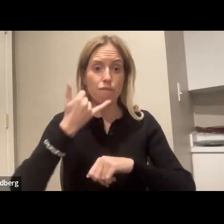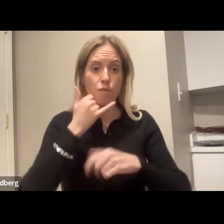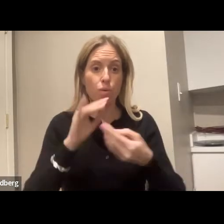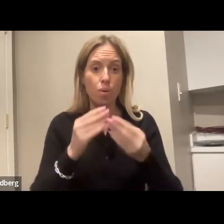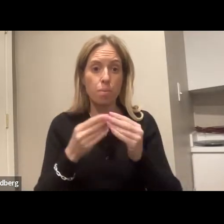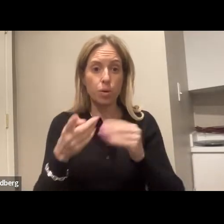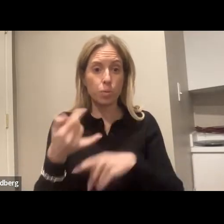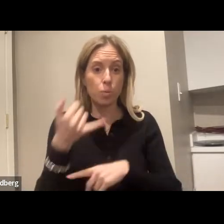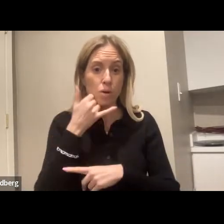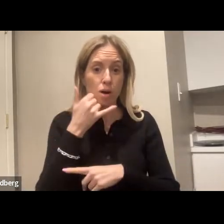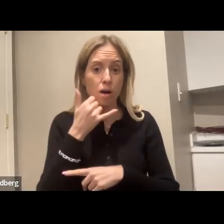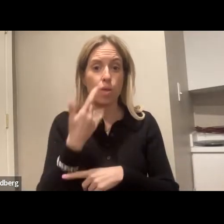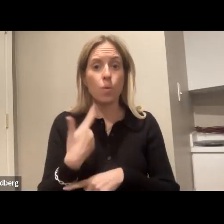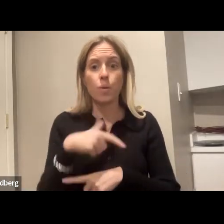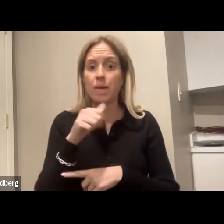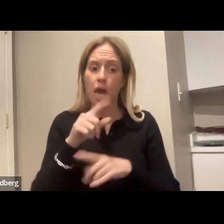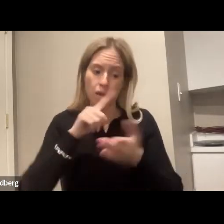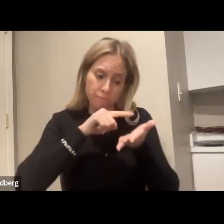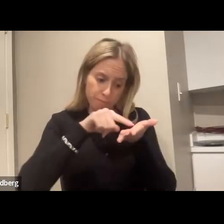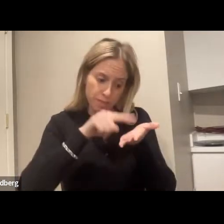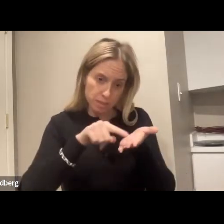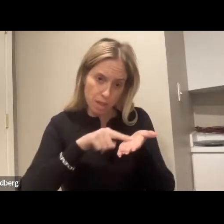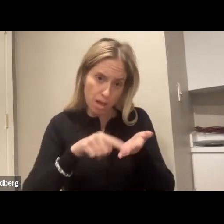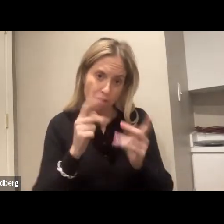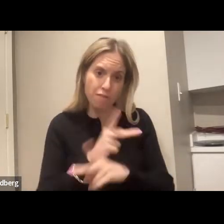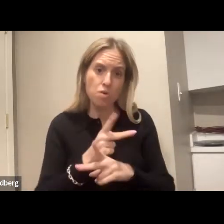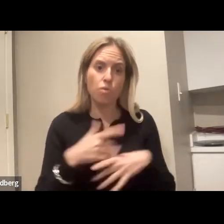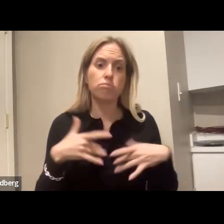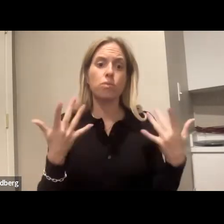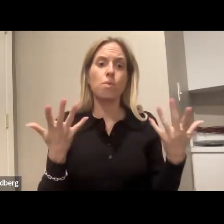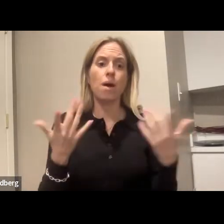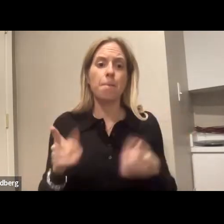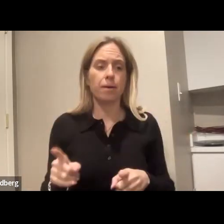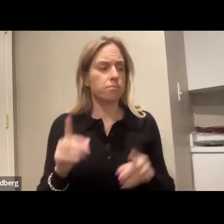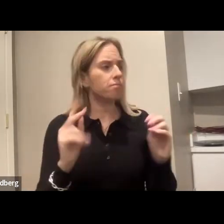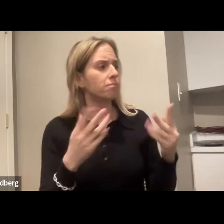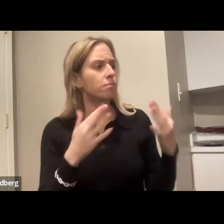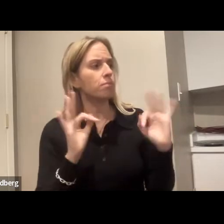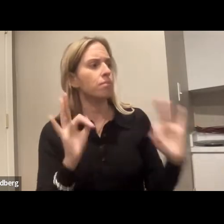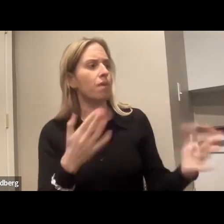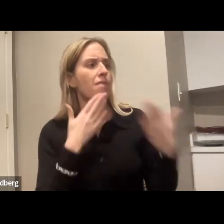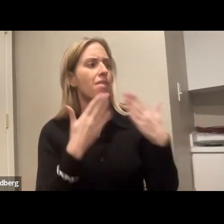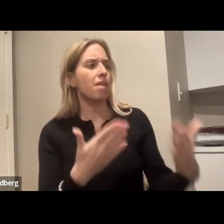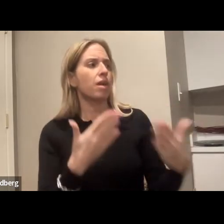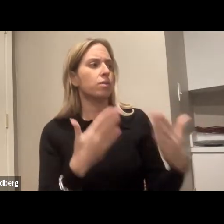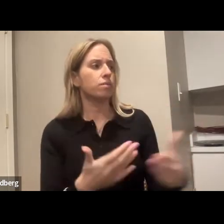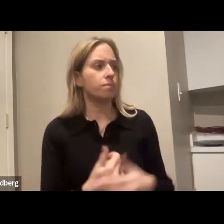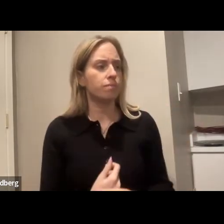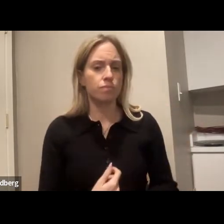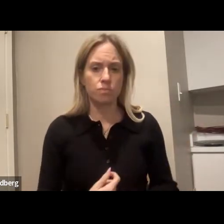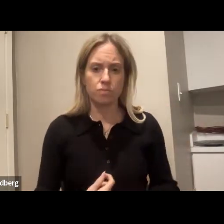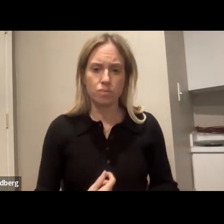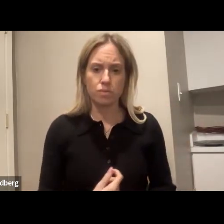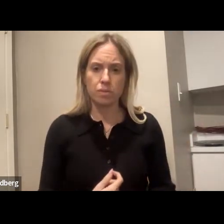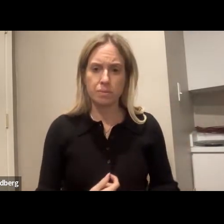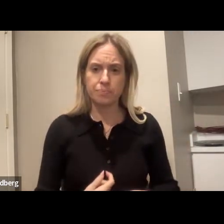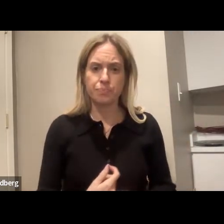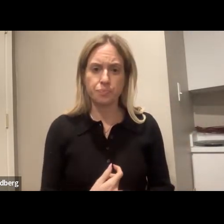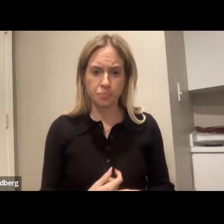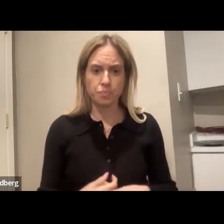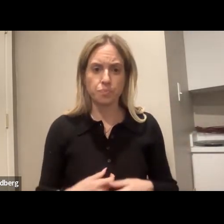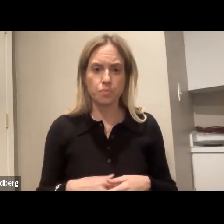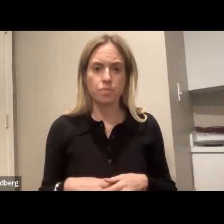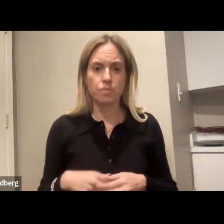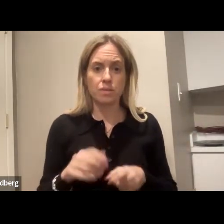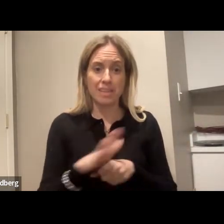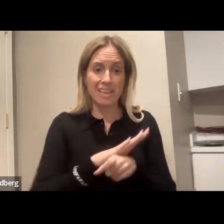called from, we can definitely investigate that and find out what happened. Okay, perfect. Thank you so much for sharing that. Public questions. If a person does not